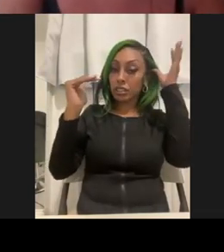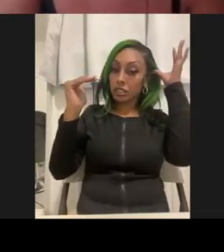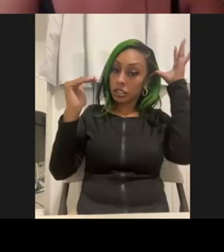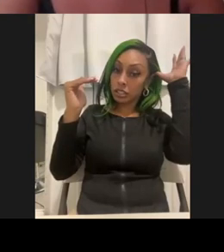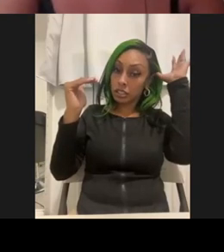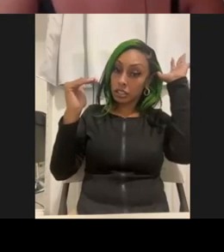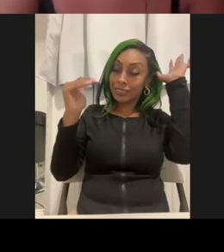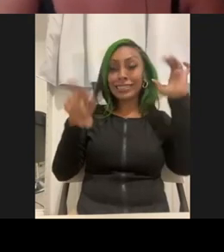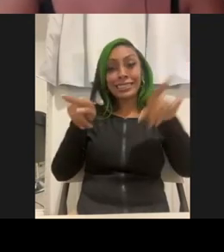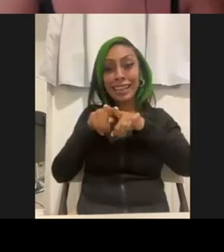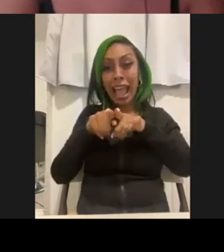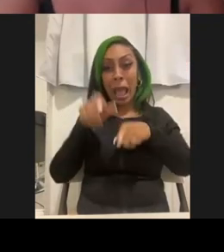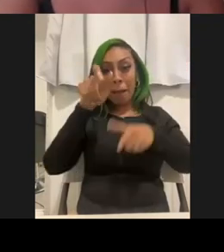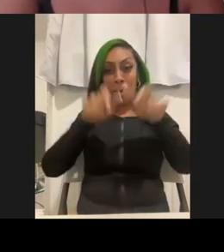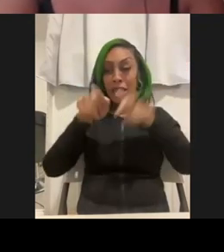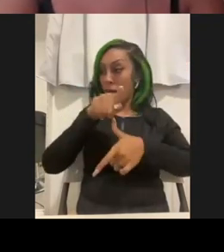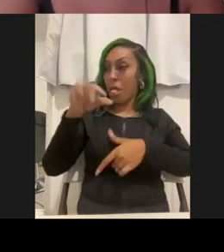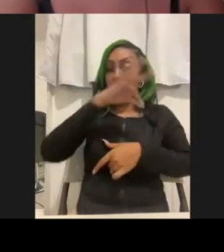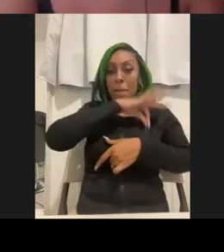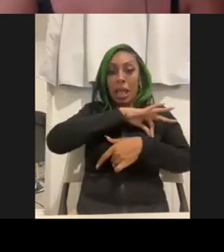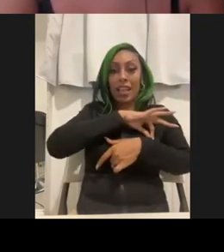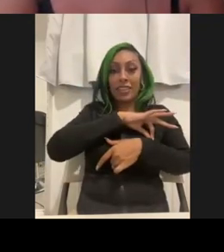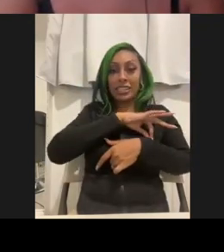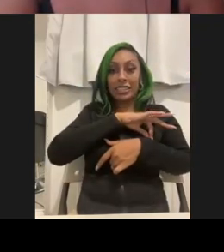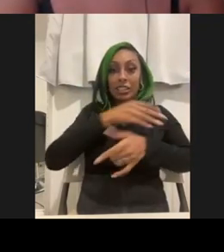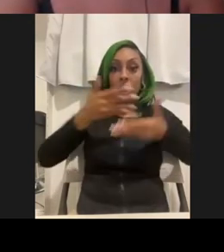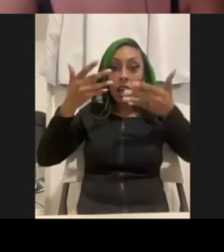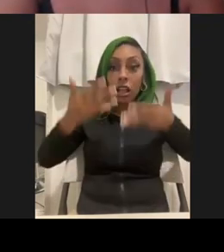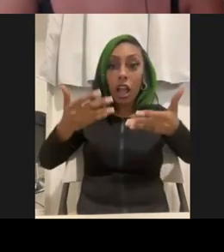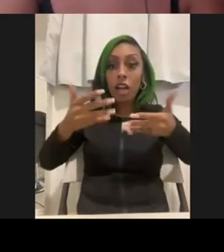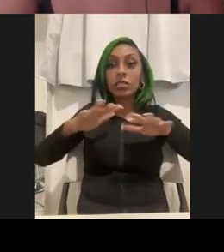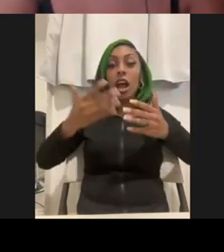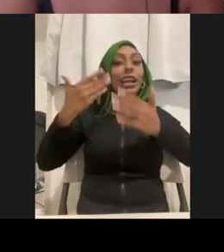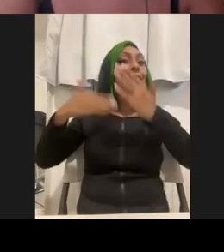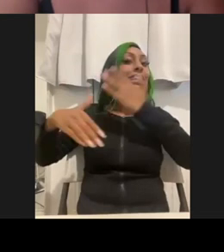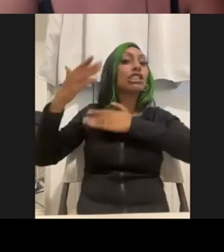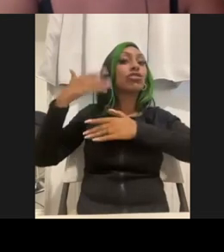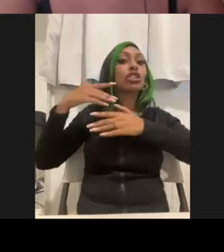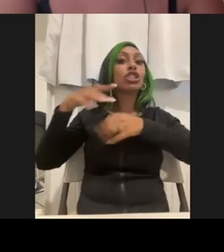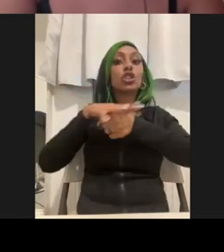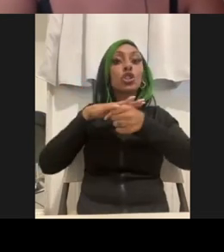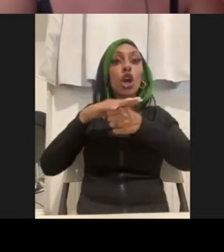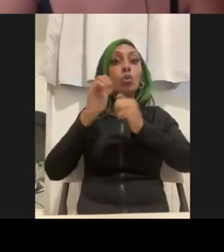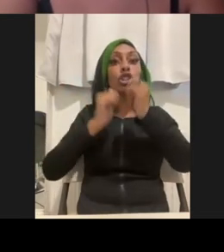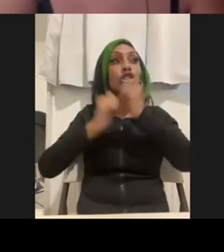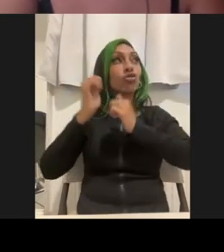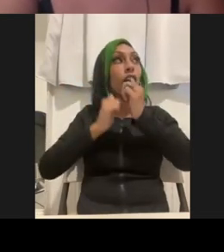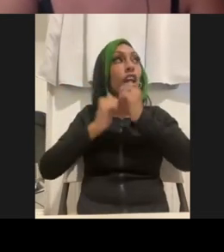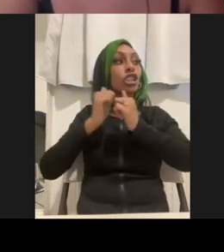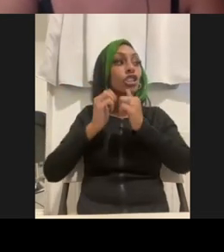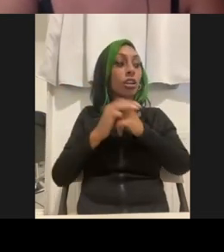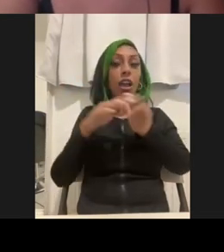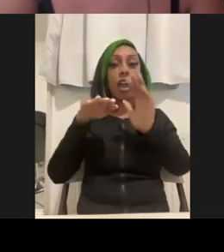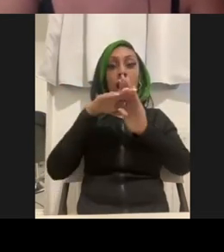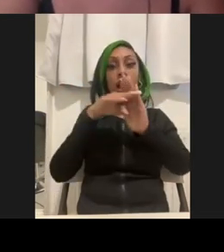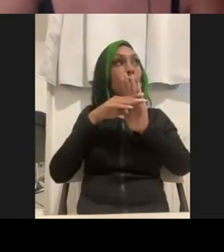same people who benefit from the current and historical social structures and hierarchies. This